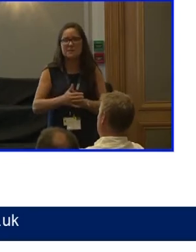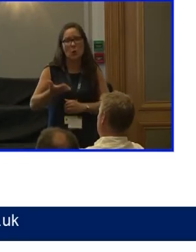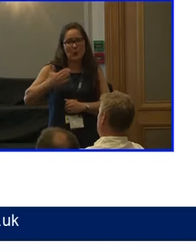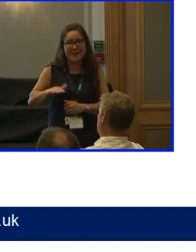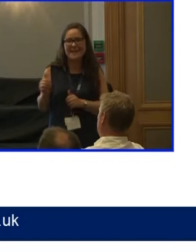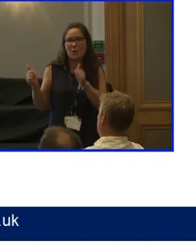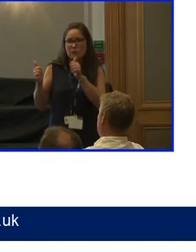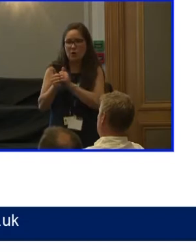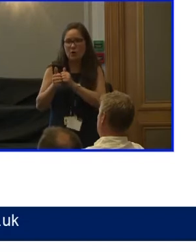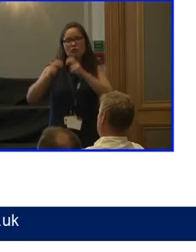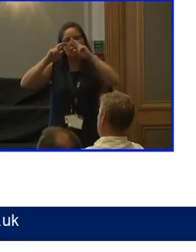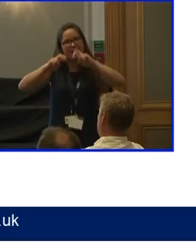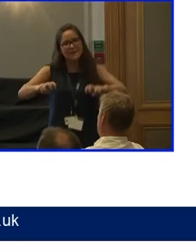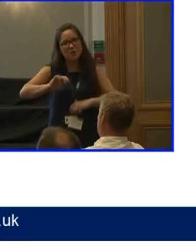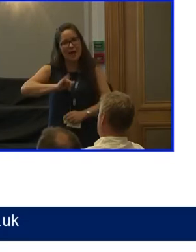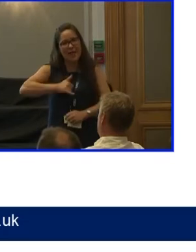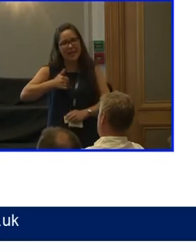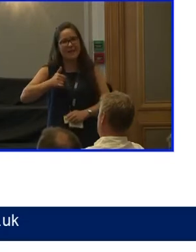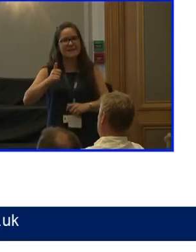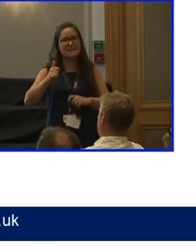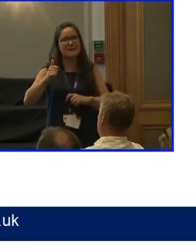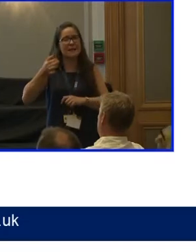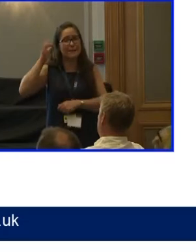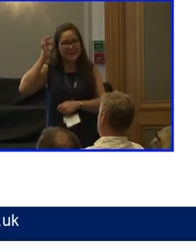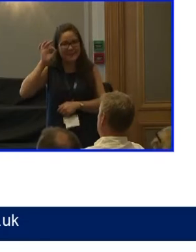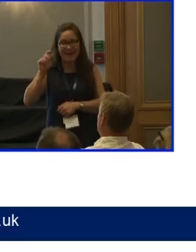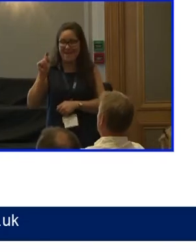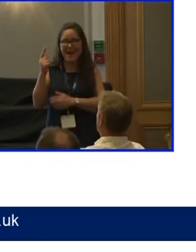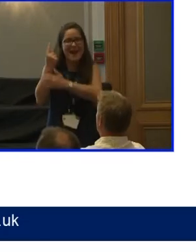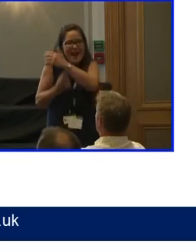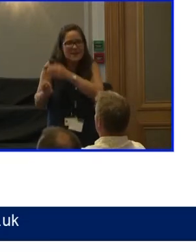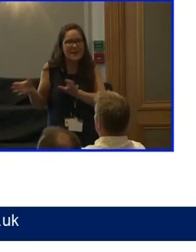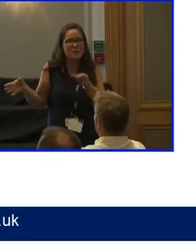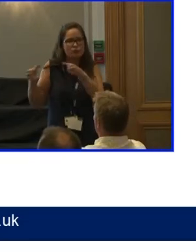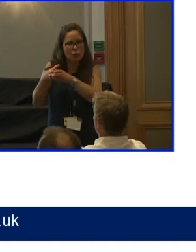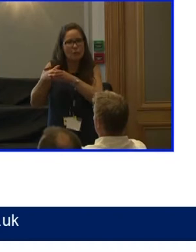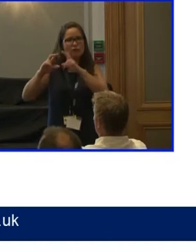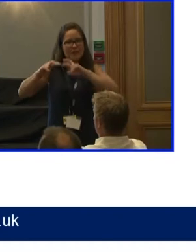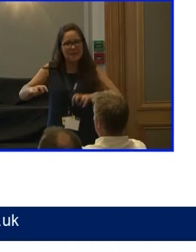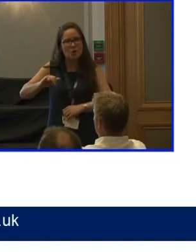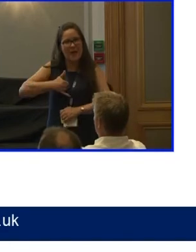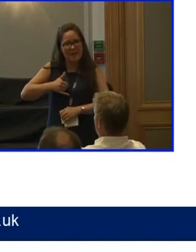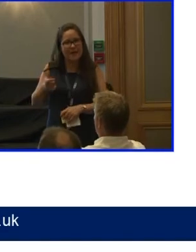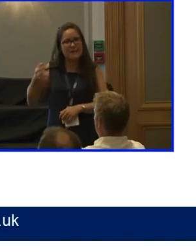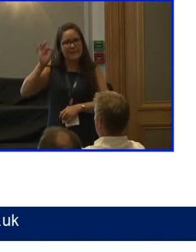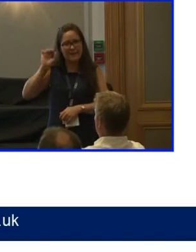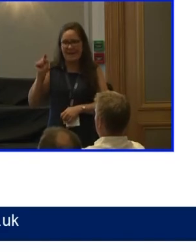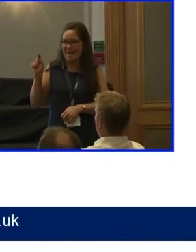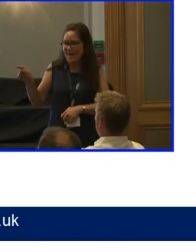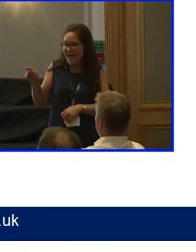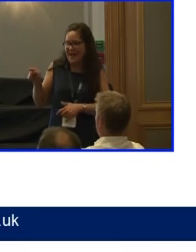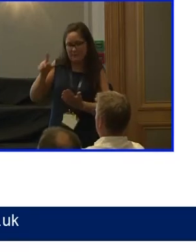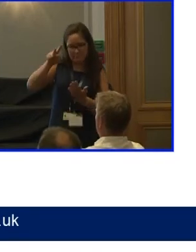And the Research Ethics Committee is an independent group that comes together to try and decide whether or not the risks of any proposed